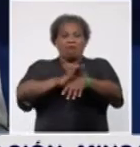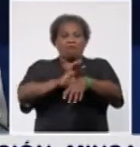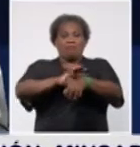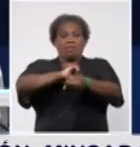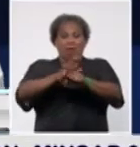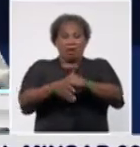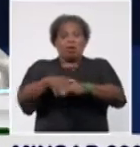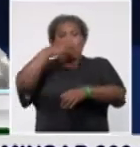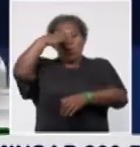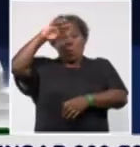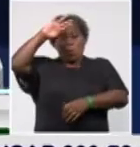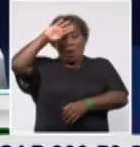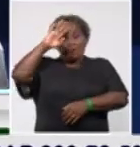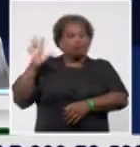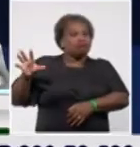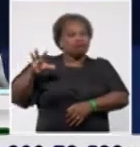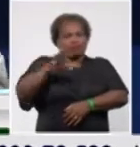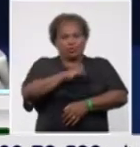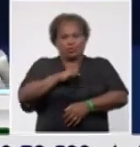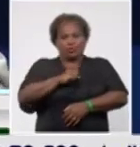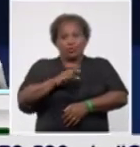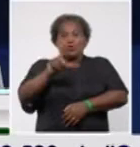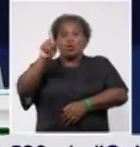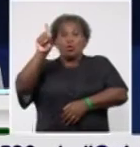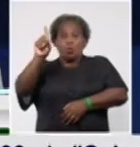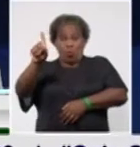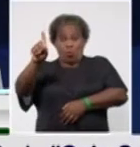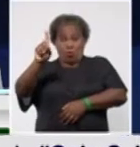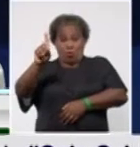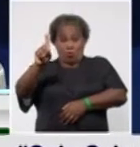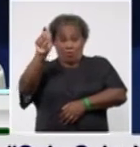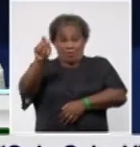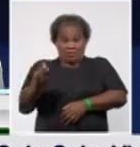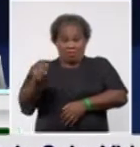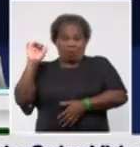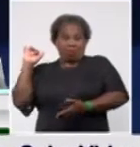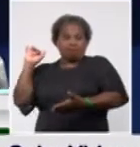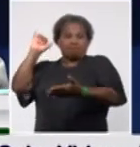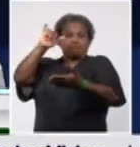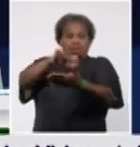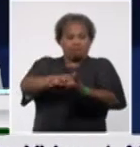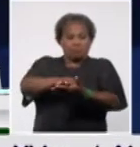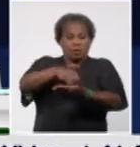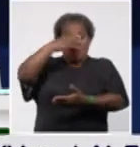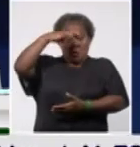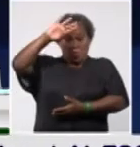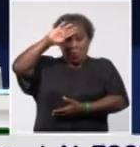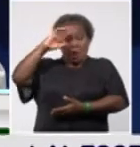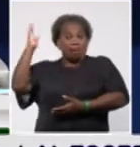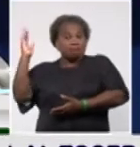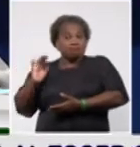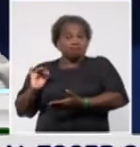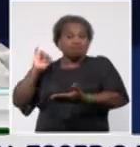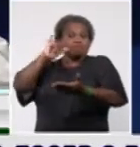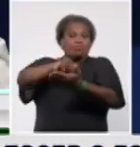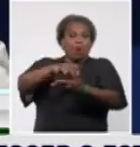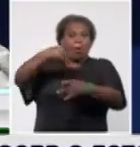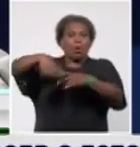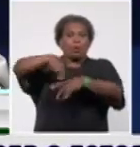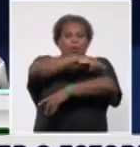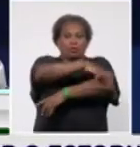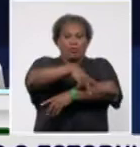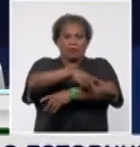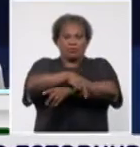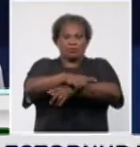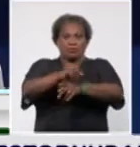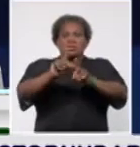from Santiago de Cuba, and so on and so forth from all of the country's territories. All of the 32